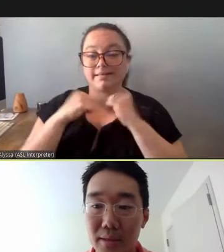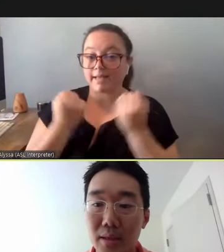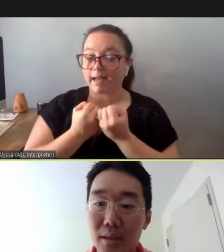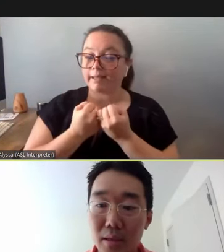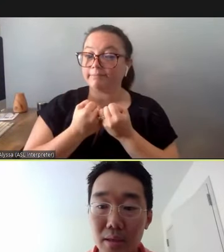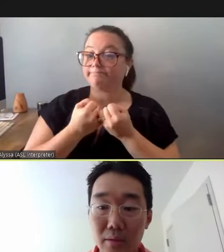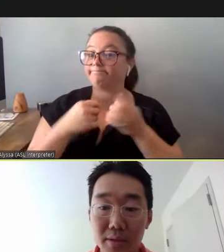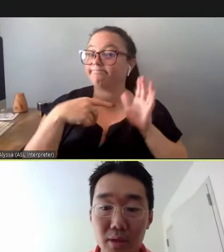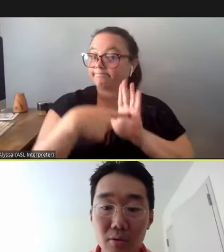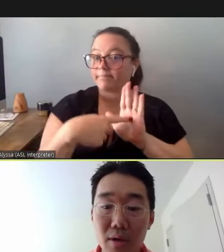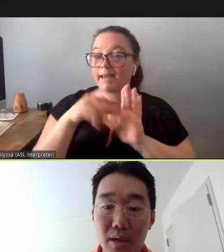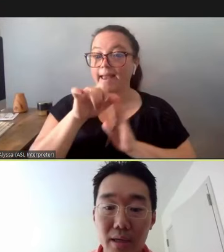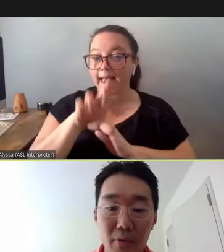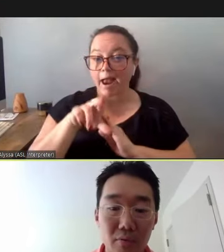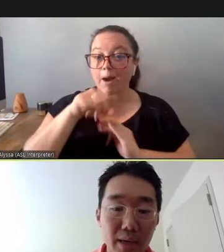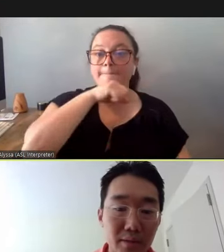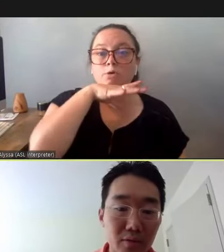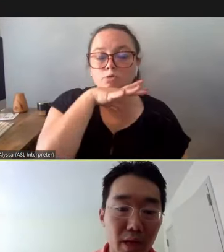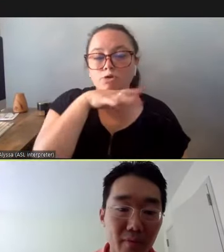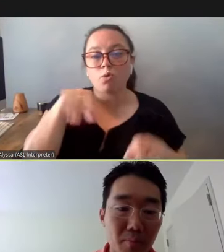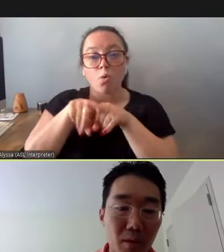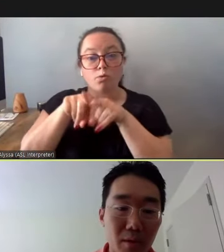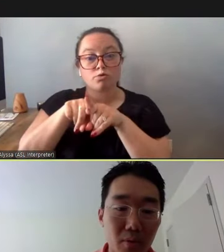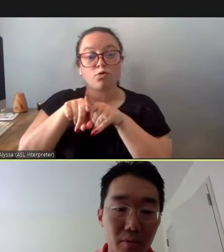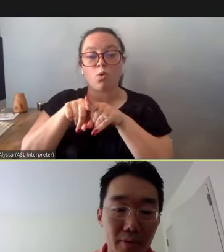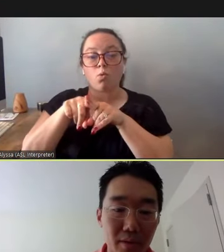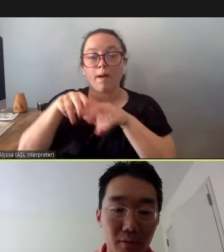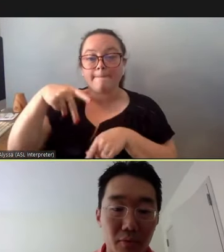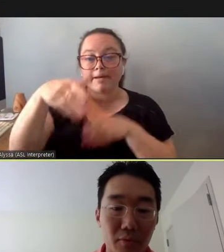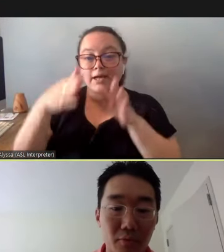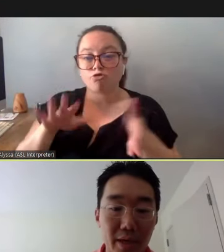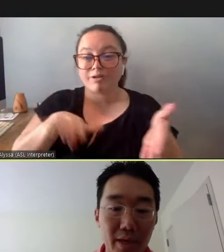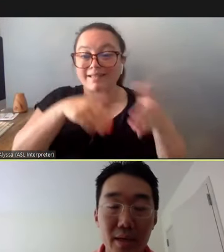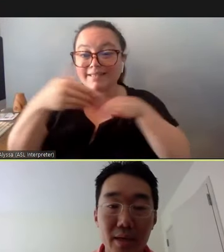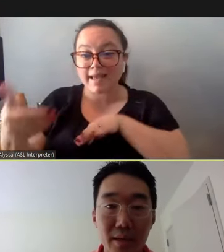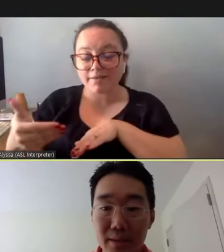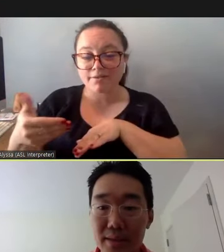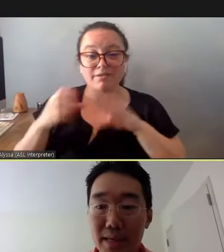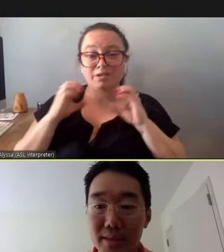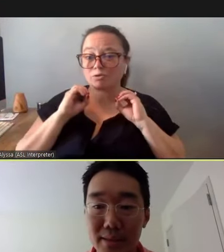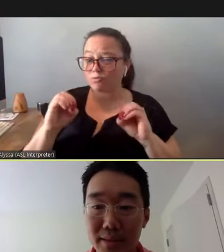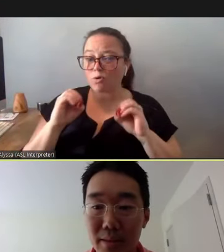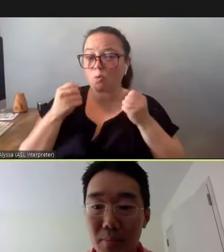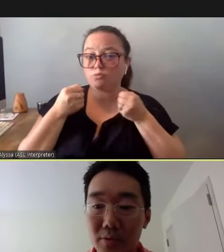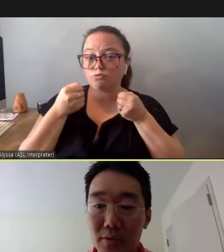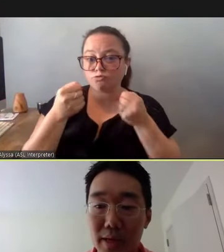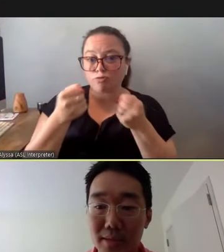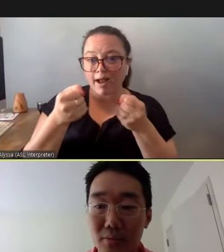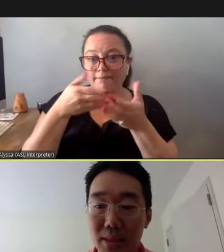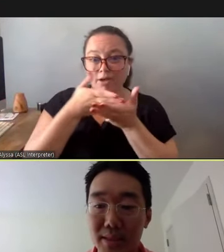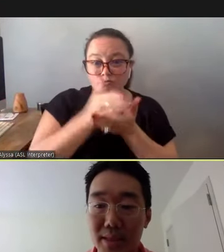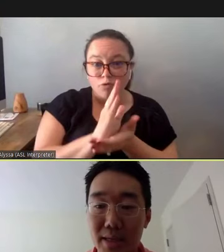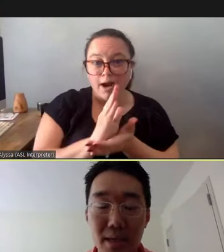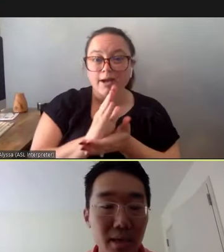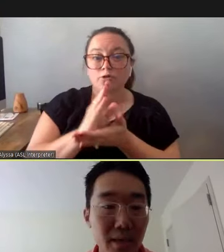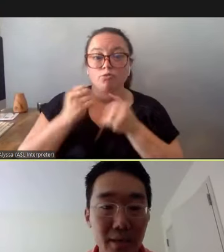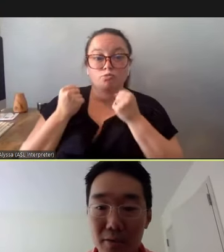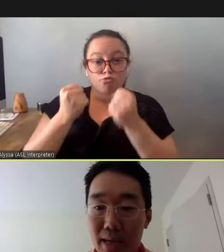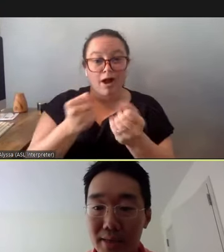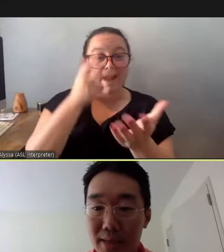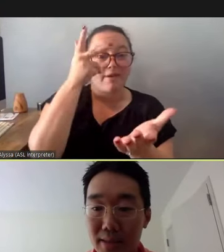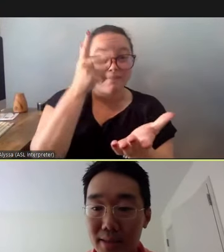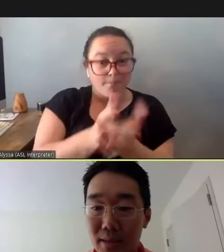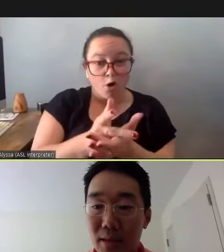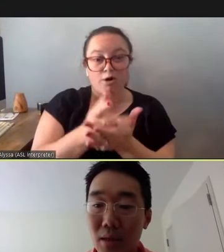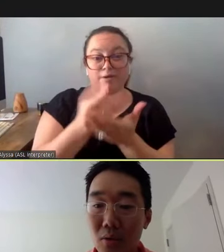deaths. There is no God-given right to drive and park a motor vehicle for free into the densest and most transit-rich city in the